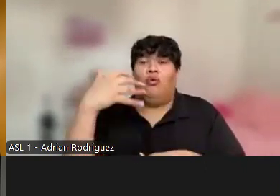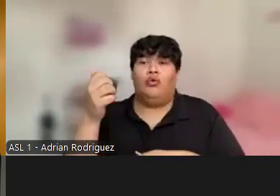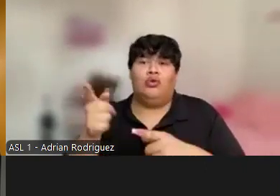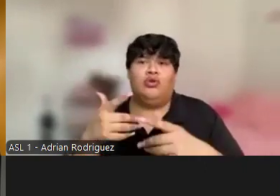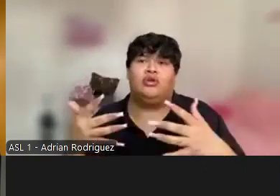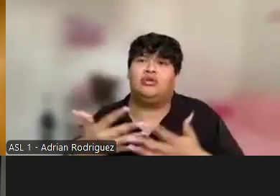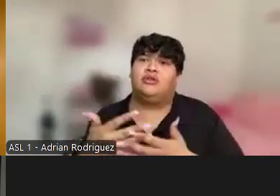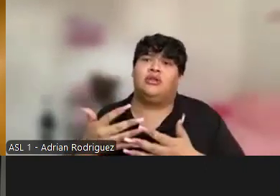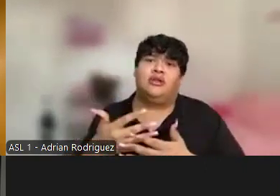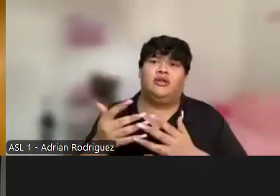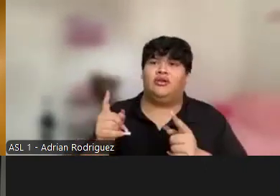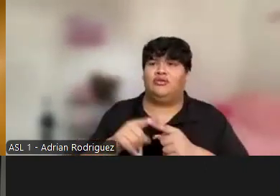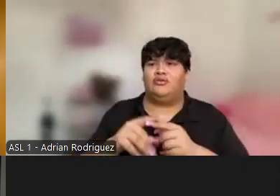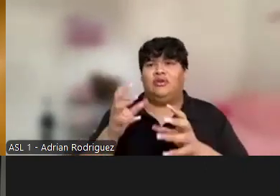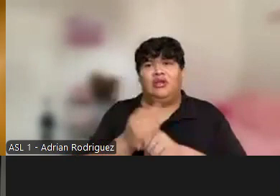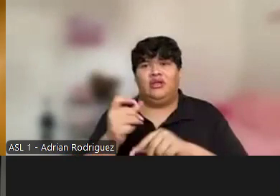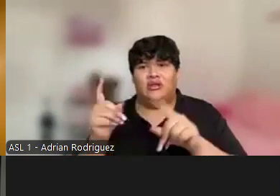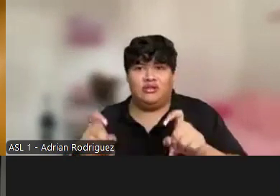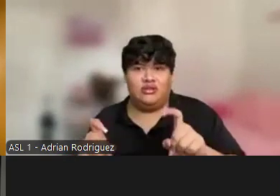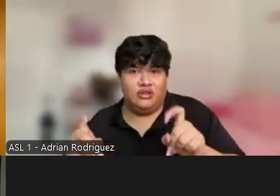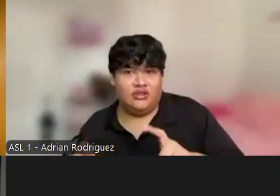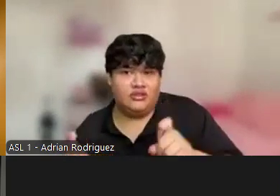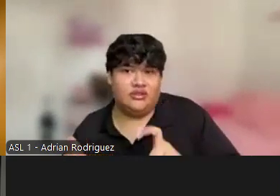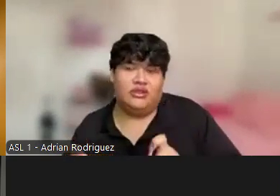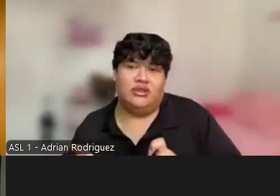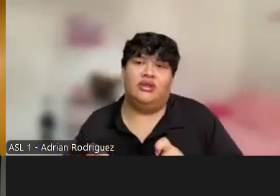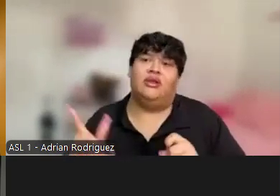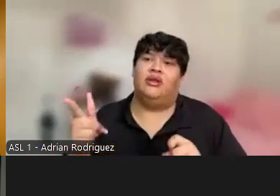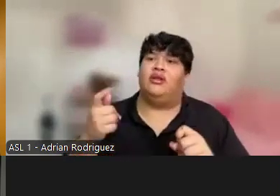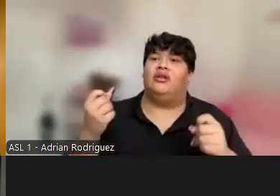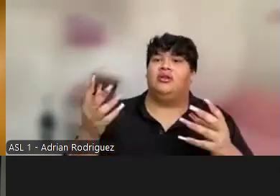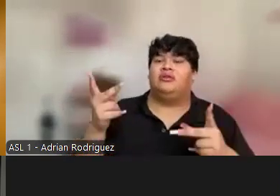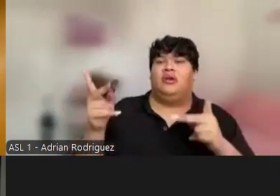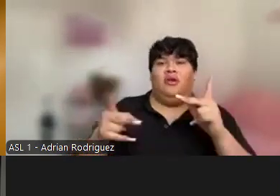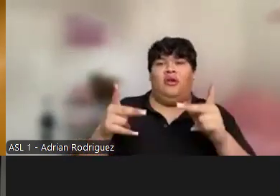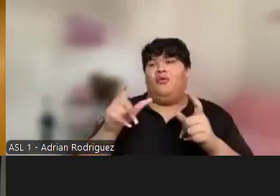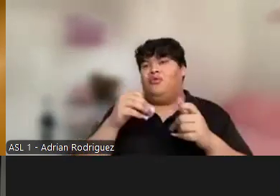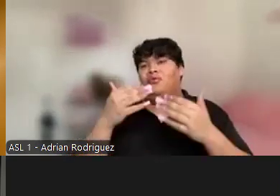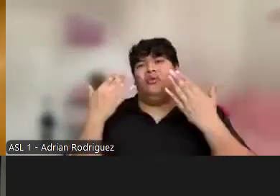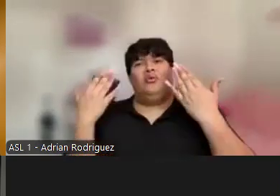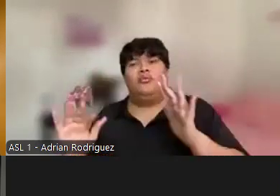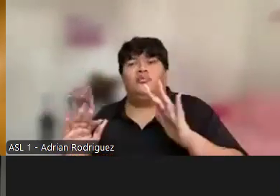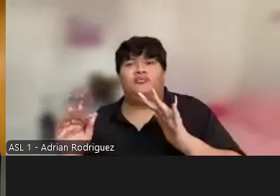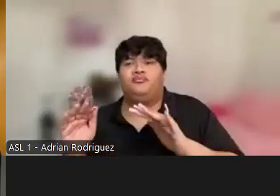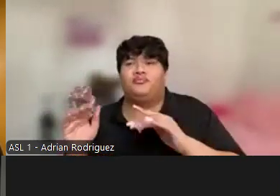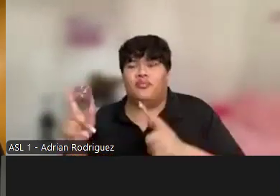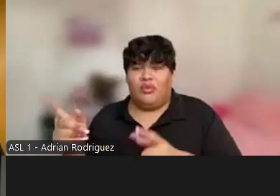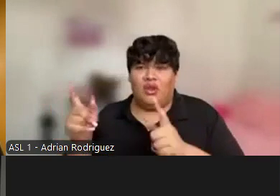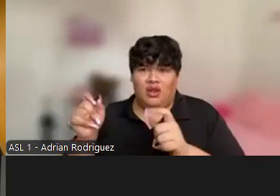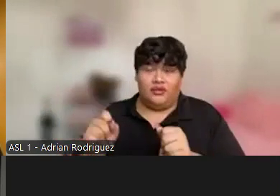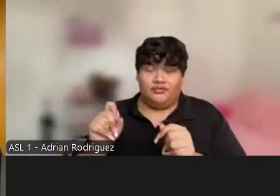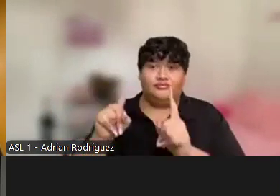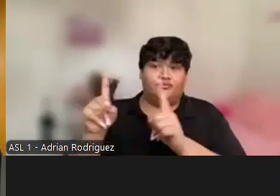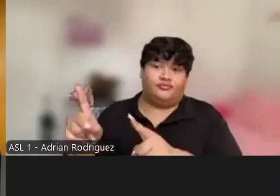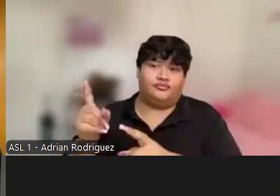to get tested. And then there's the ones that don't know that there is availability to